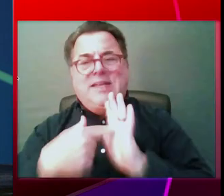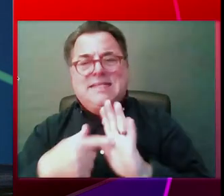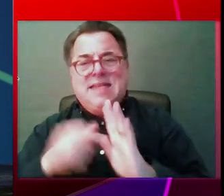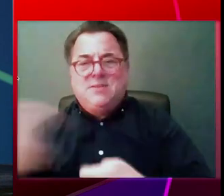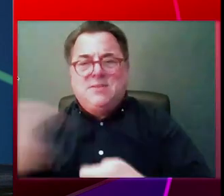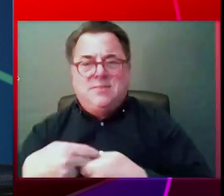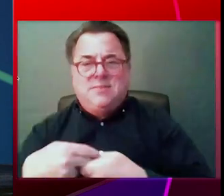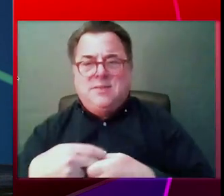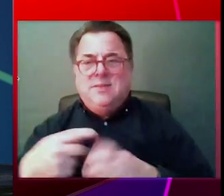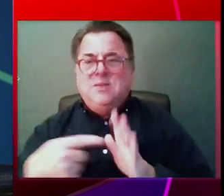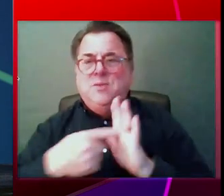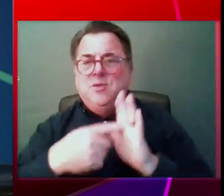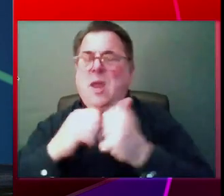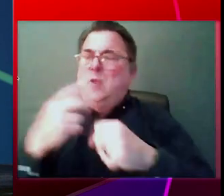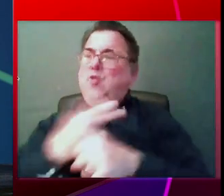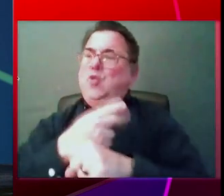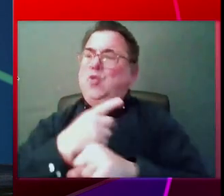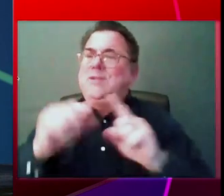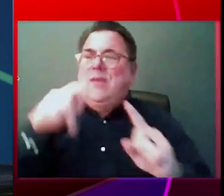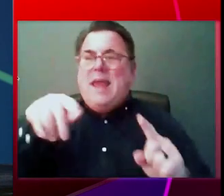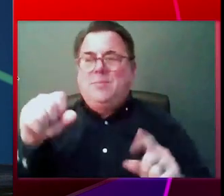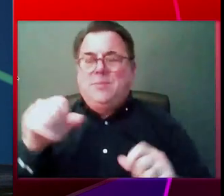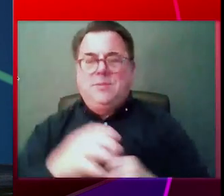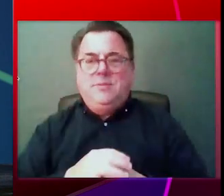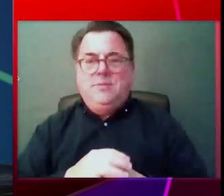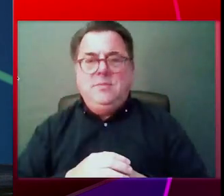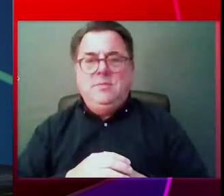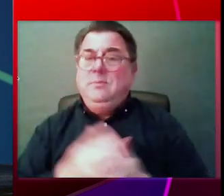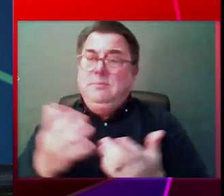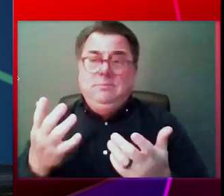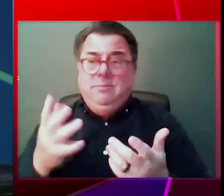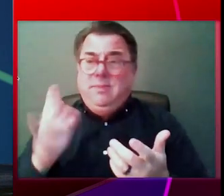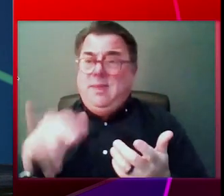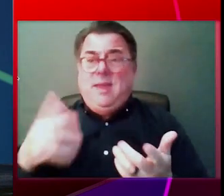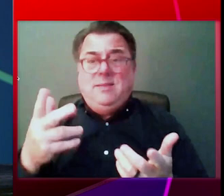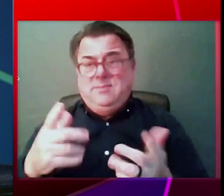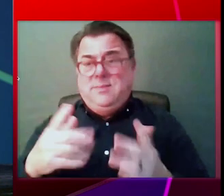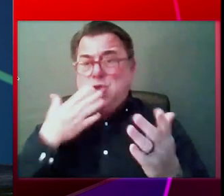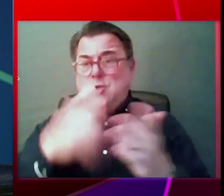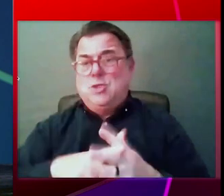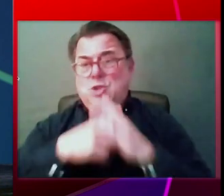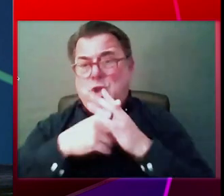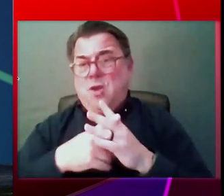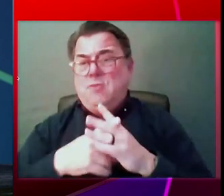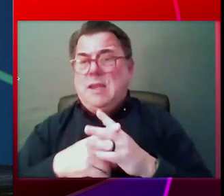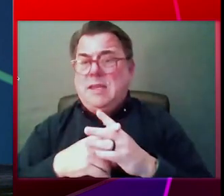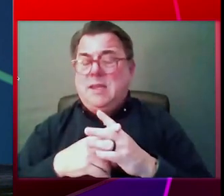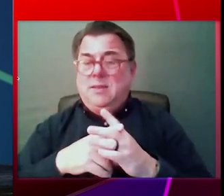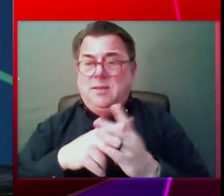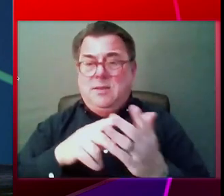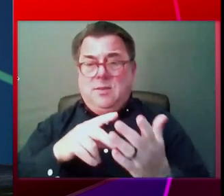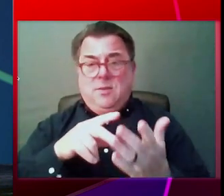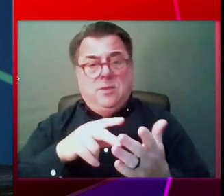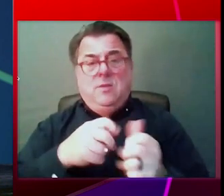all of these applications. I would start there, like really just tutorials and following the script,